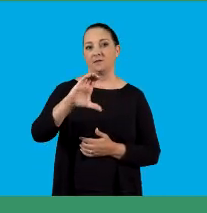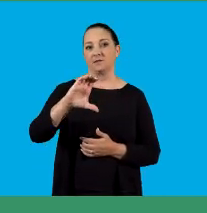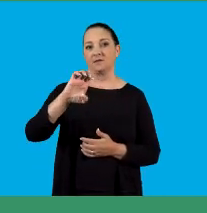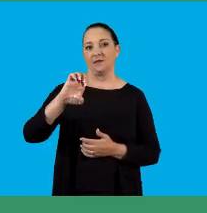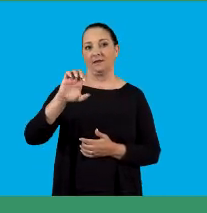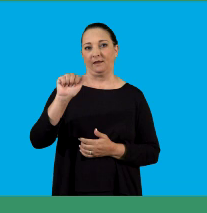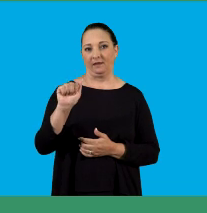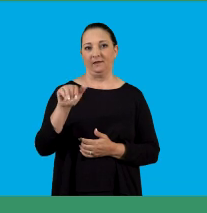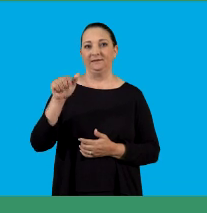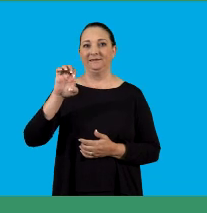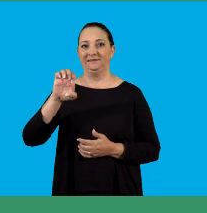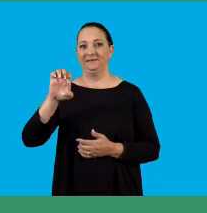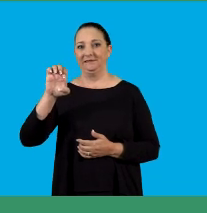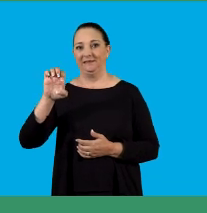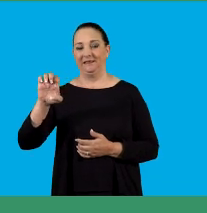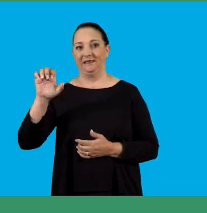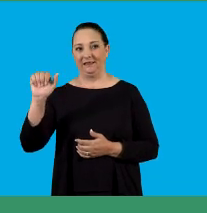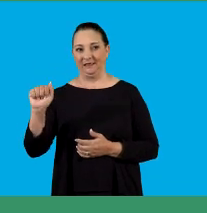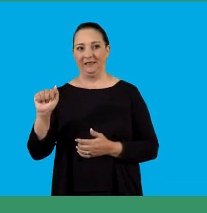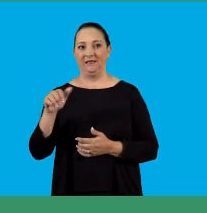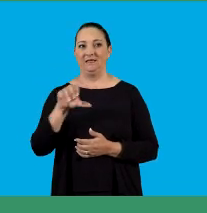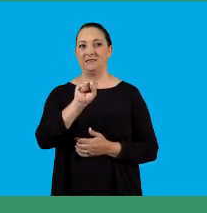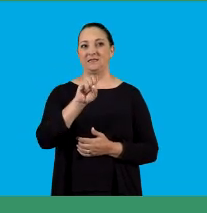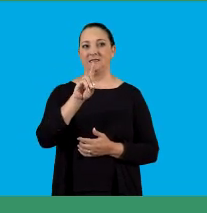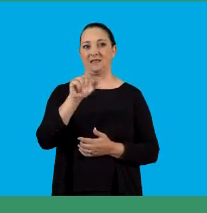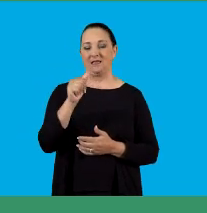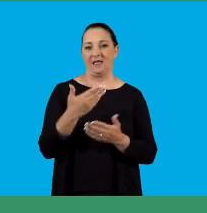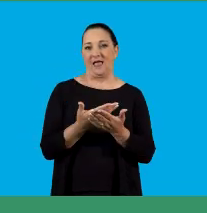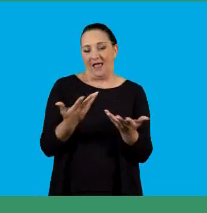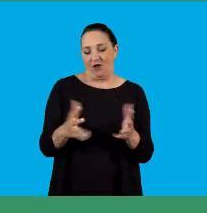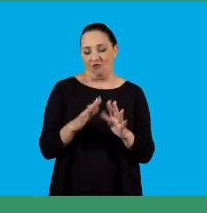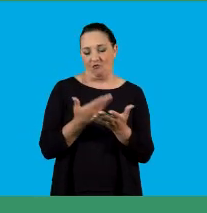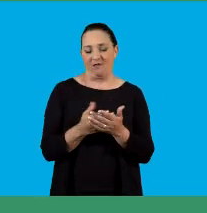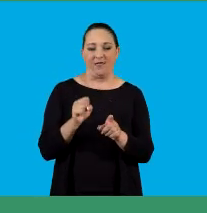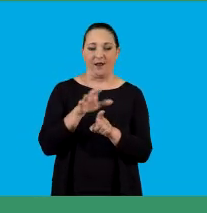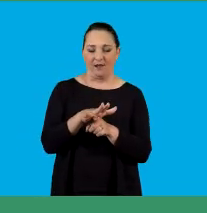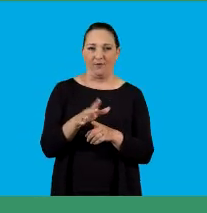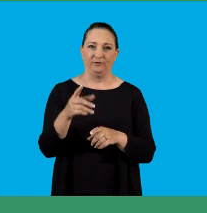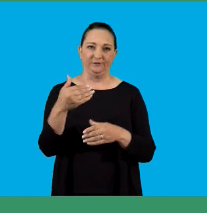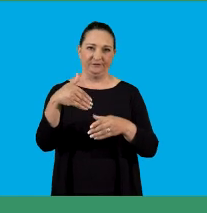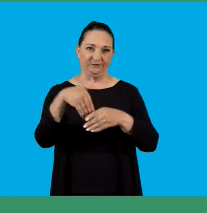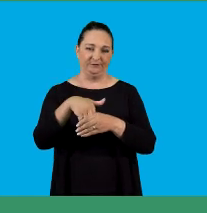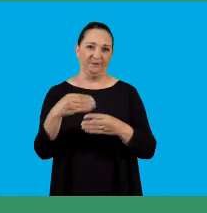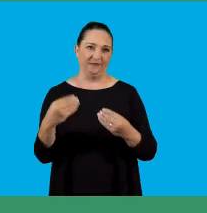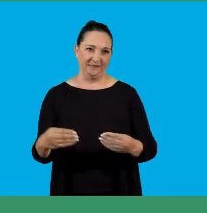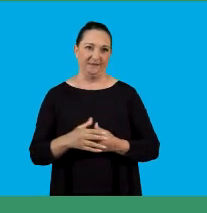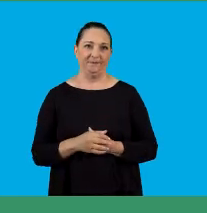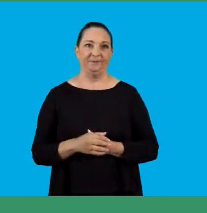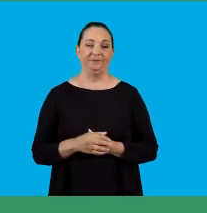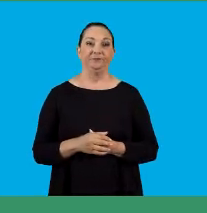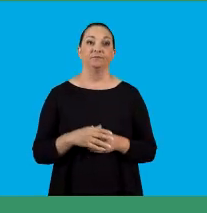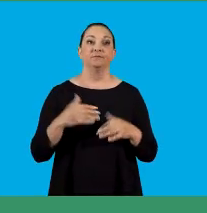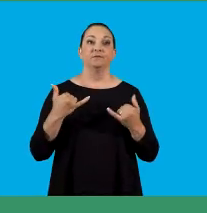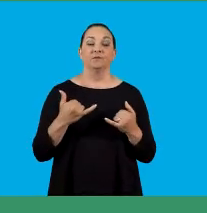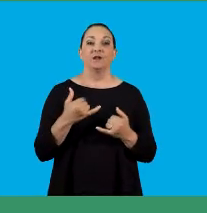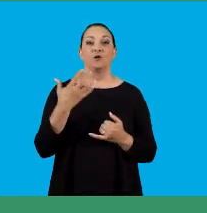the EEA, and the Skills Development Act on the human resources function. Right, as you know, we